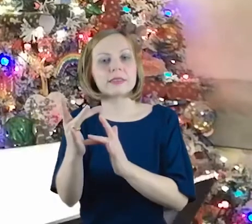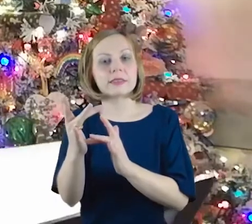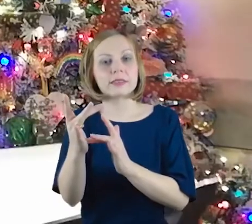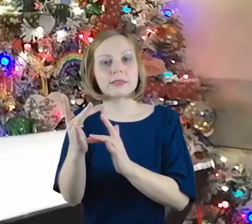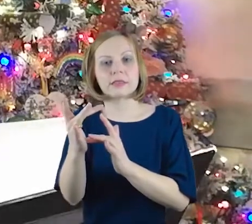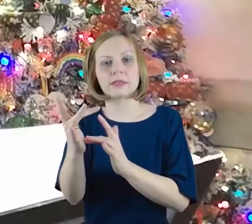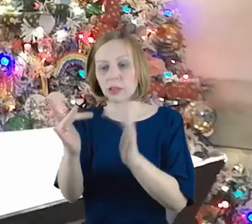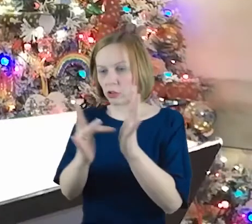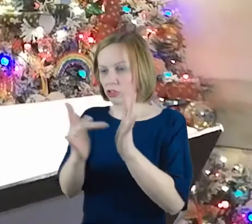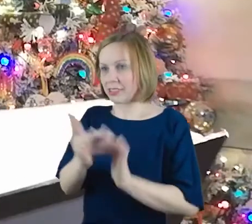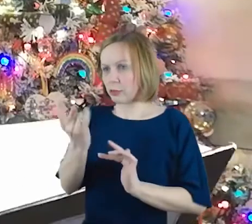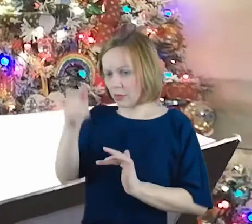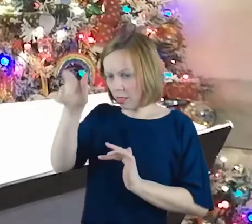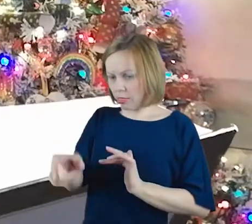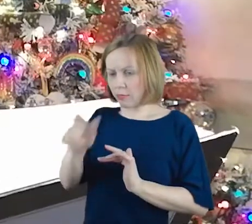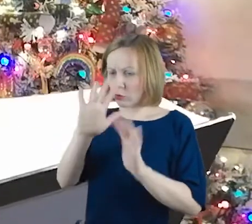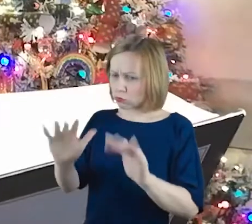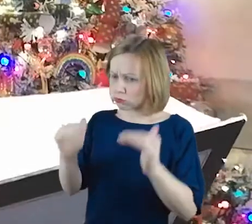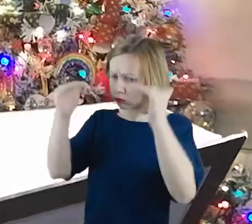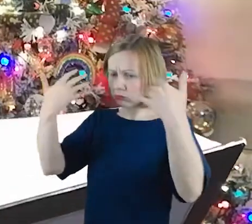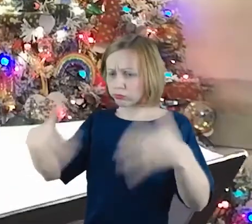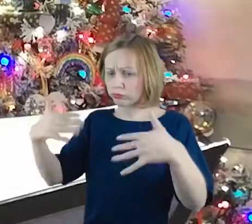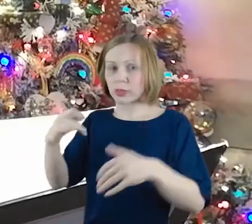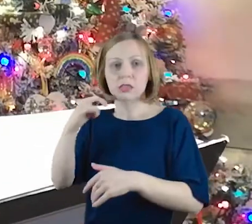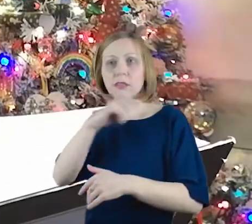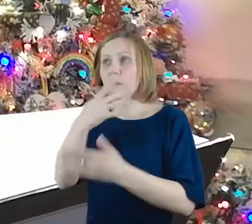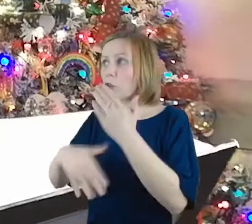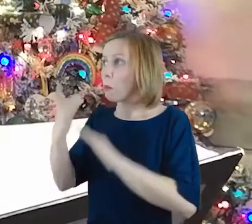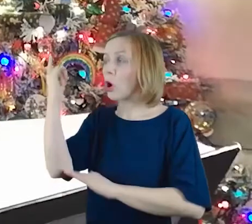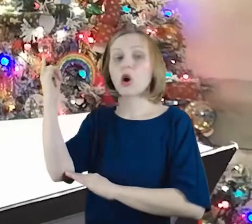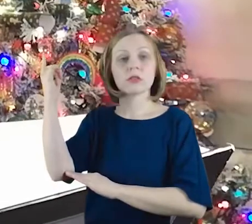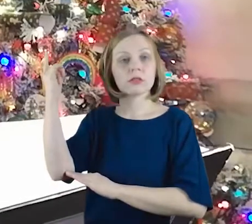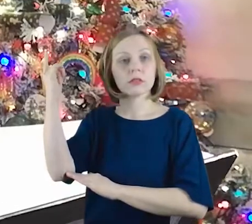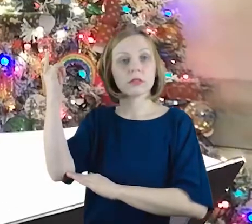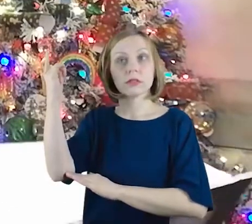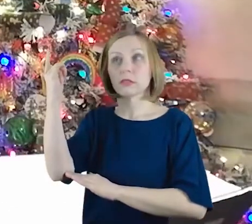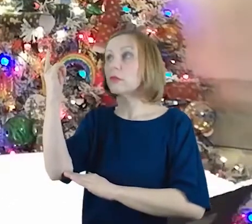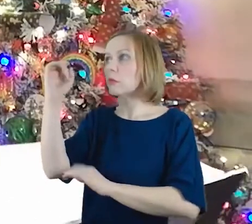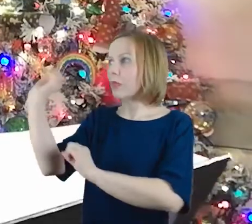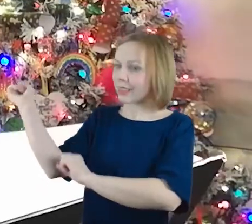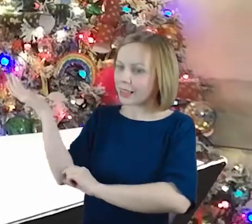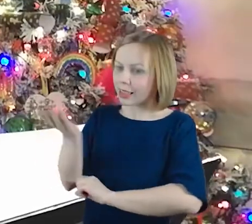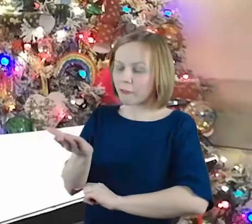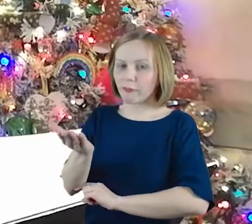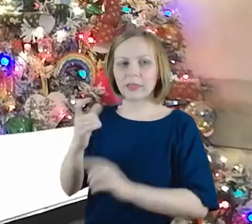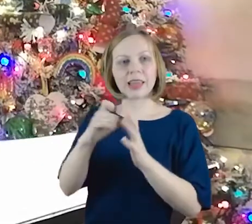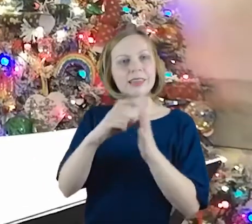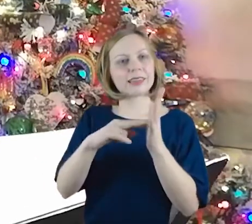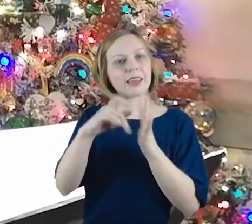He shall be great, and he will be the son of the Most High. And the Lord God will give to him the throne of his